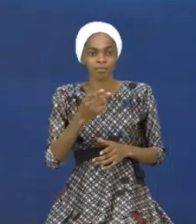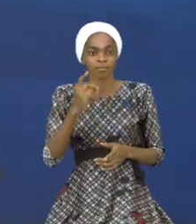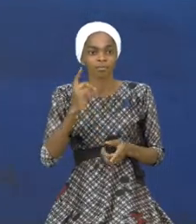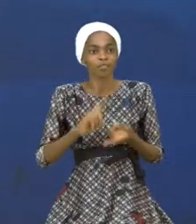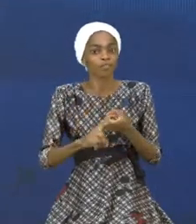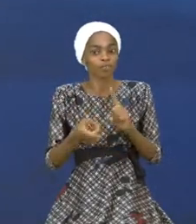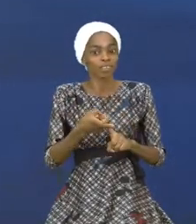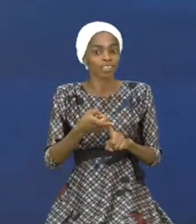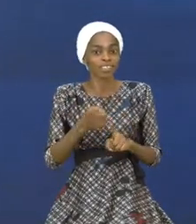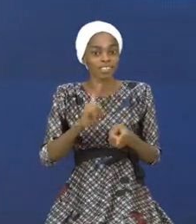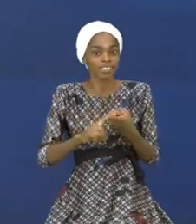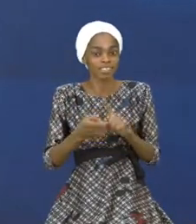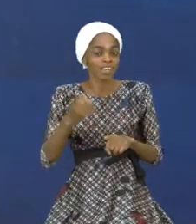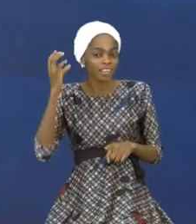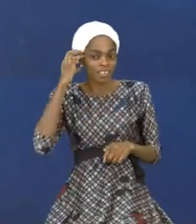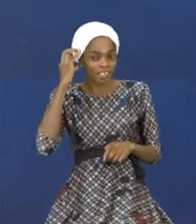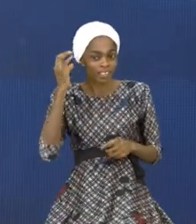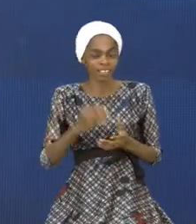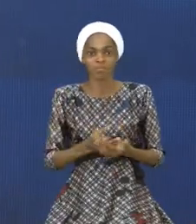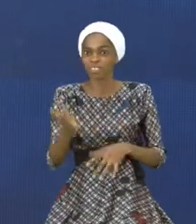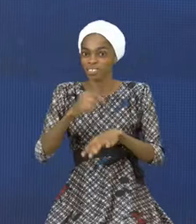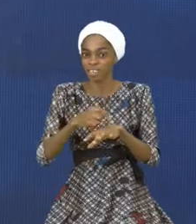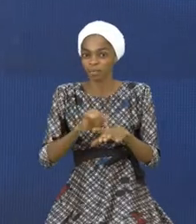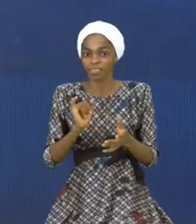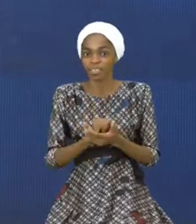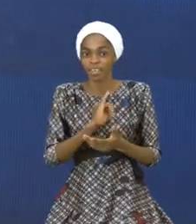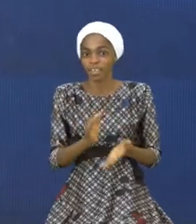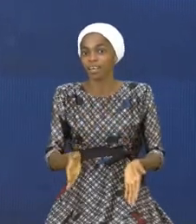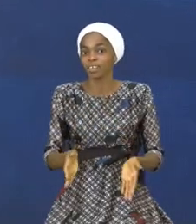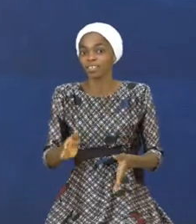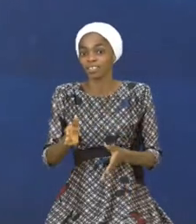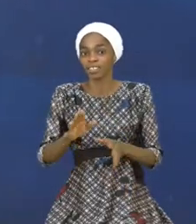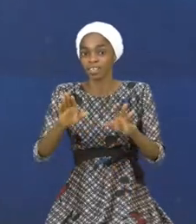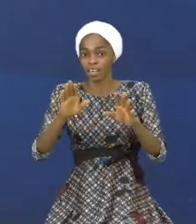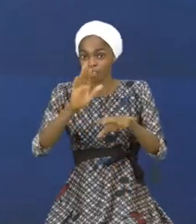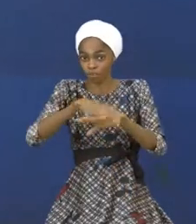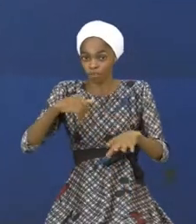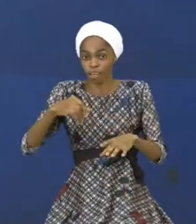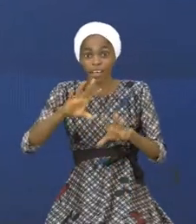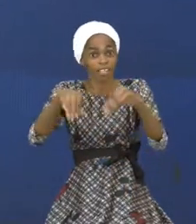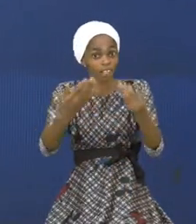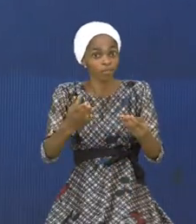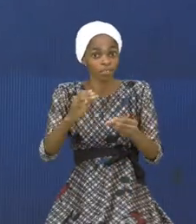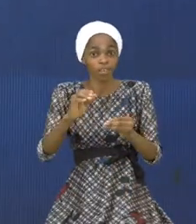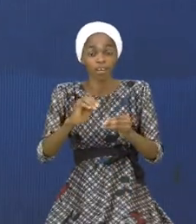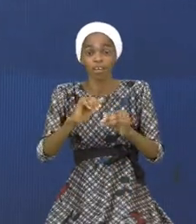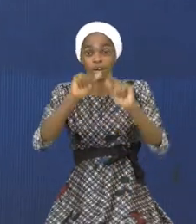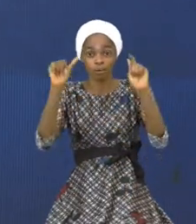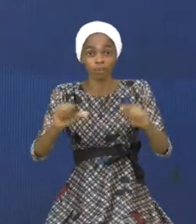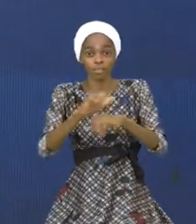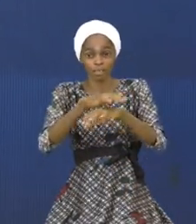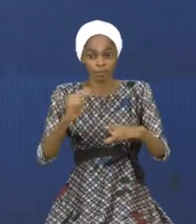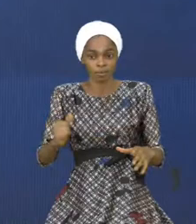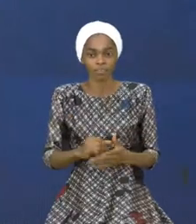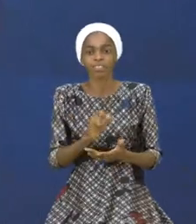The time I give the altar call, it's not the time for you to say, because you are in the privacy of your house